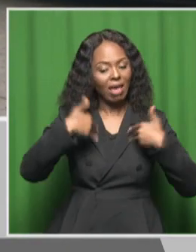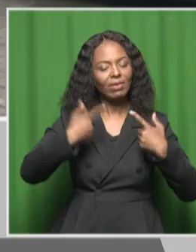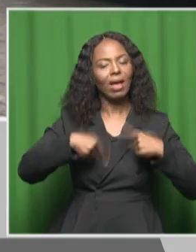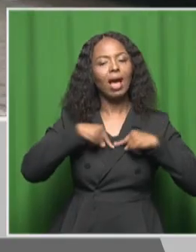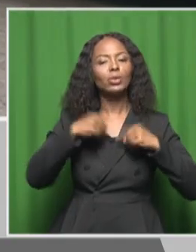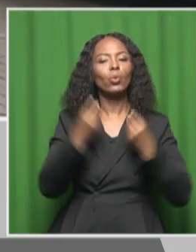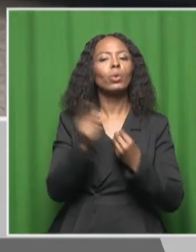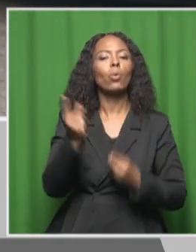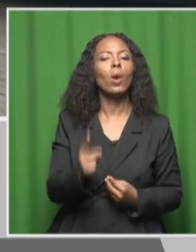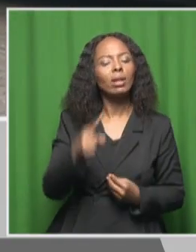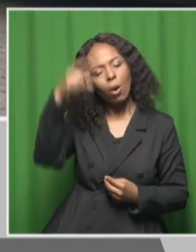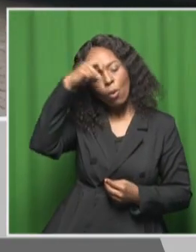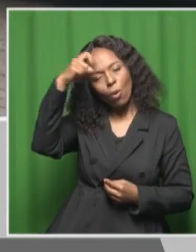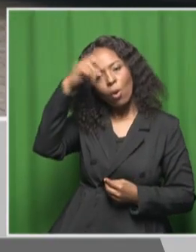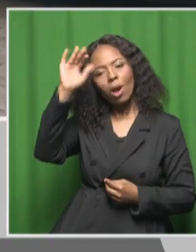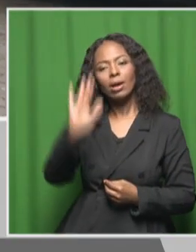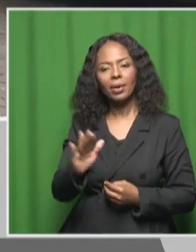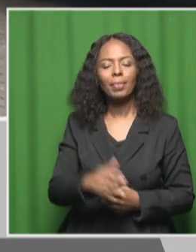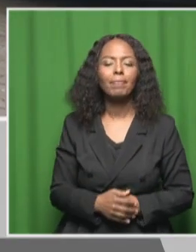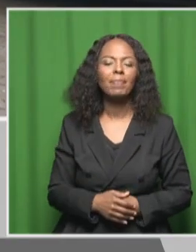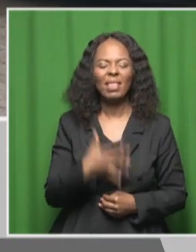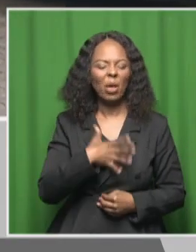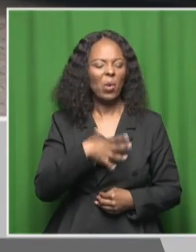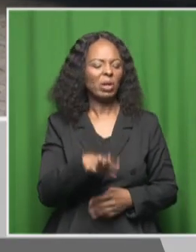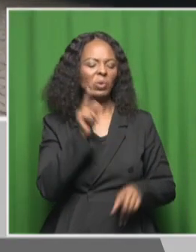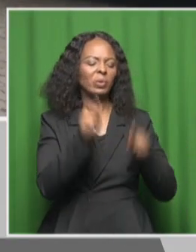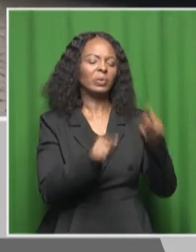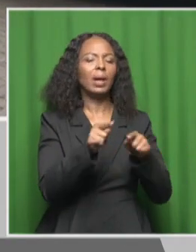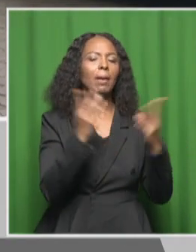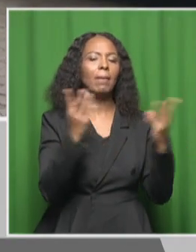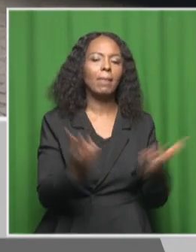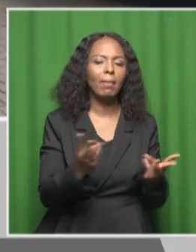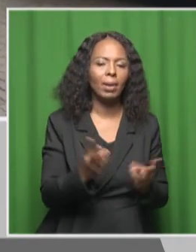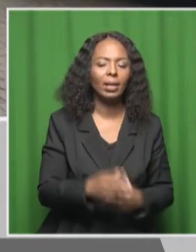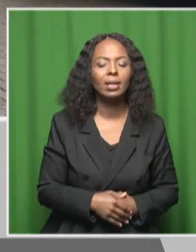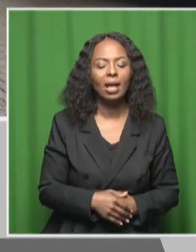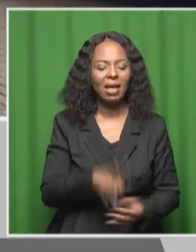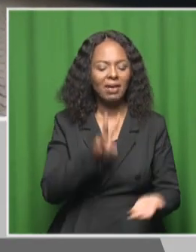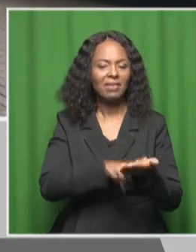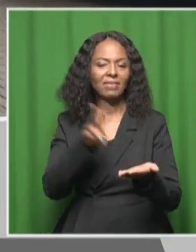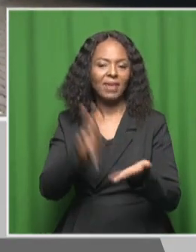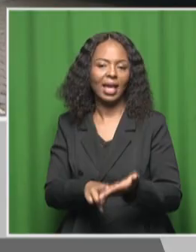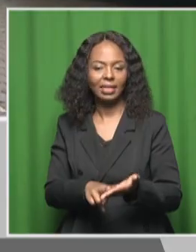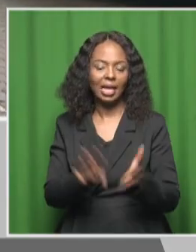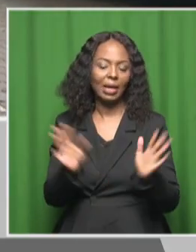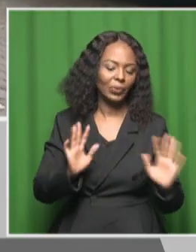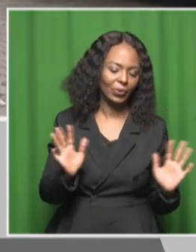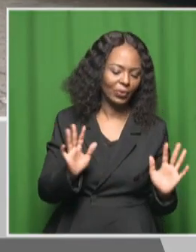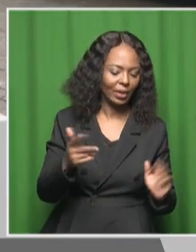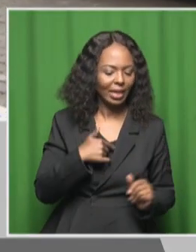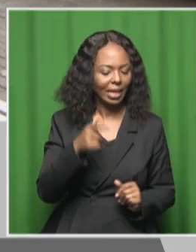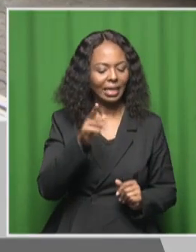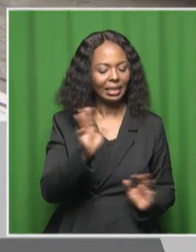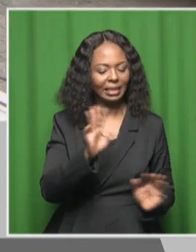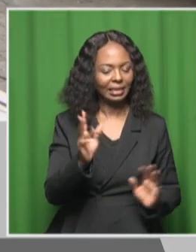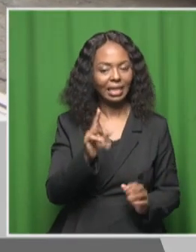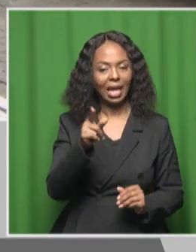expect people, in my language we say, and I will not say it in Chivenda because the translation, as I heard you speaking, so it's going to be